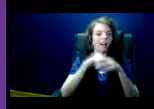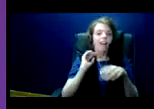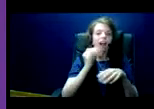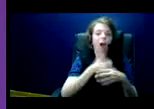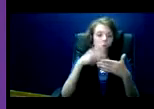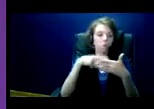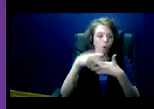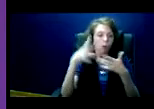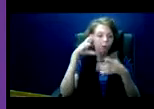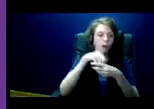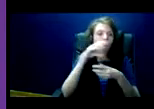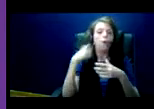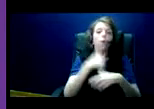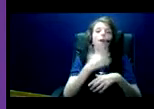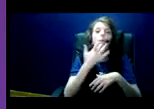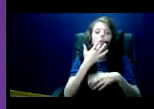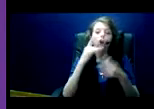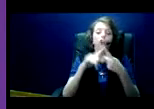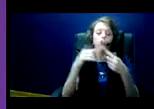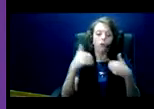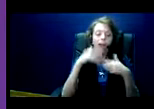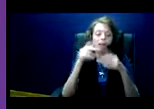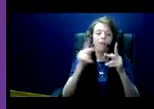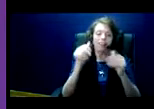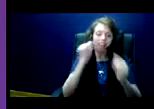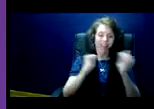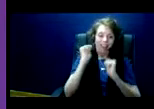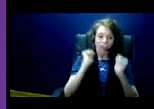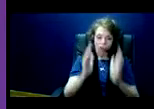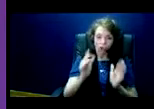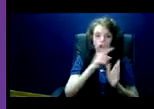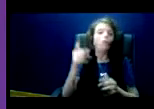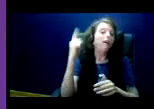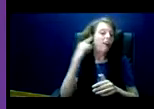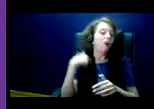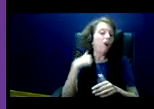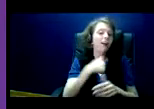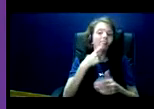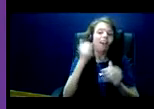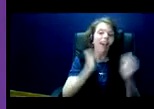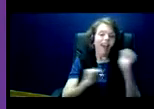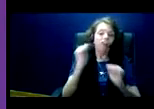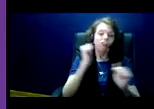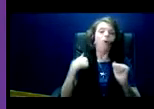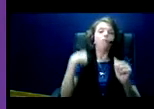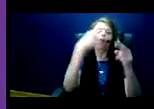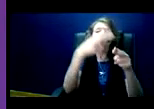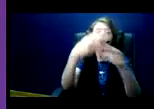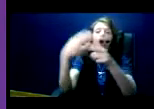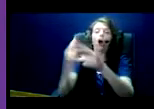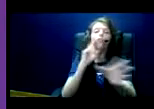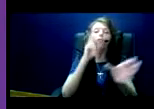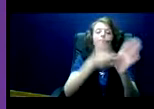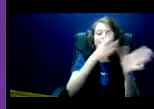programming. And we refer to our participants as actors. So throughout our session, you will hear us say actors over and over. Those are the participants that are in